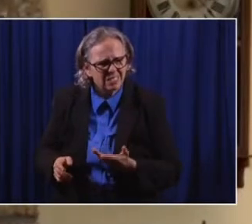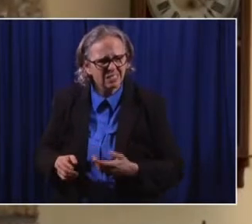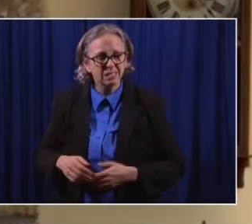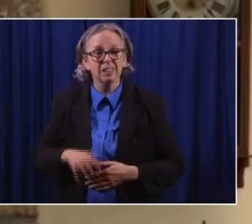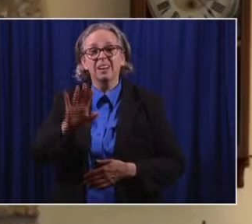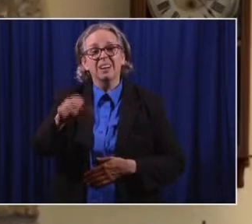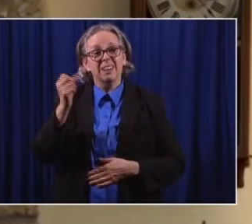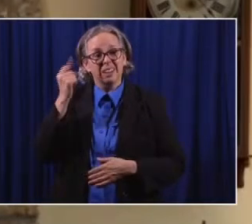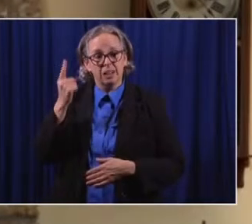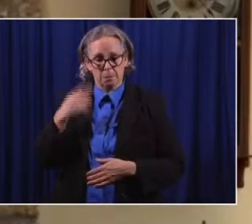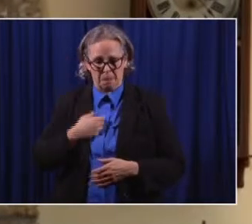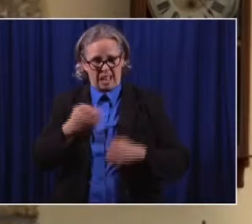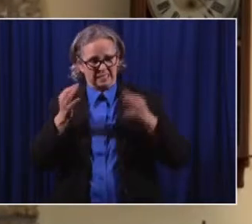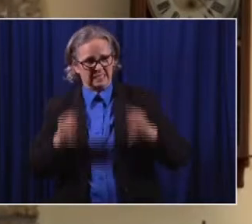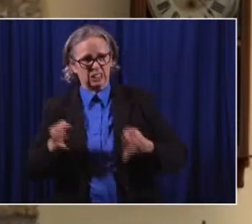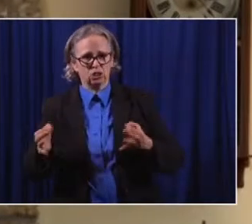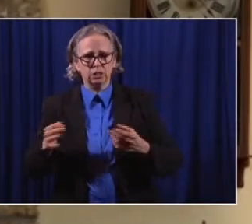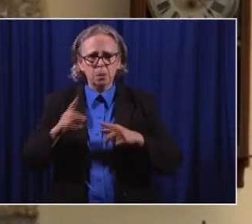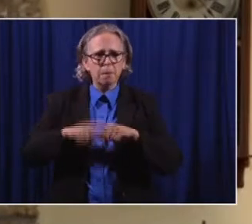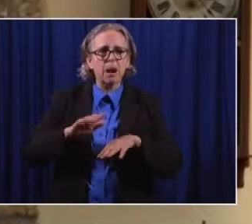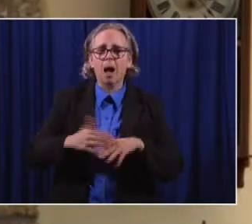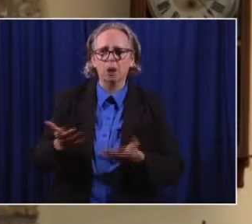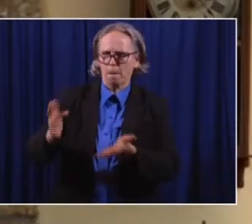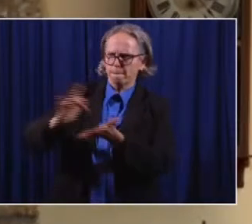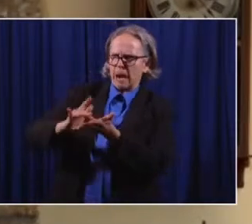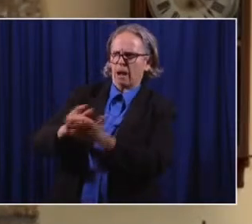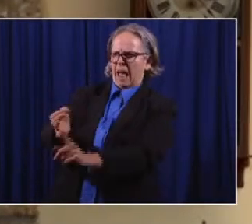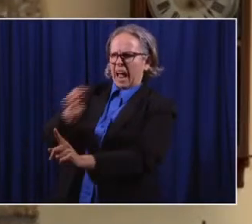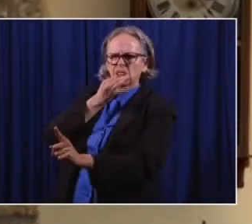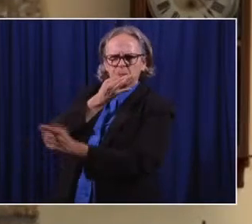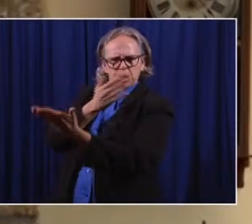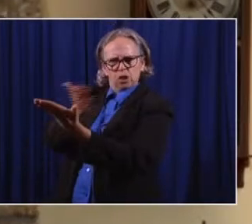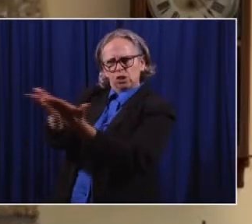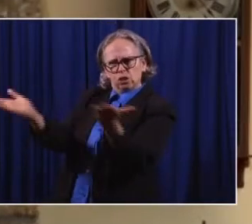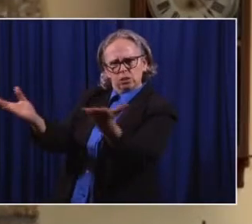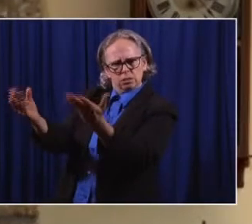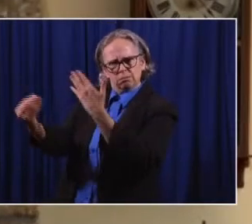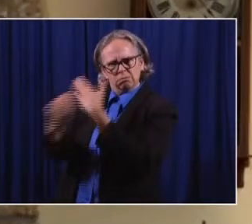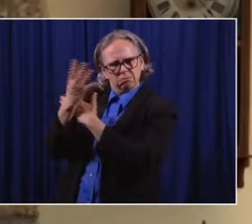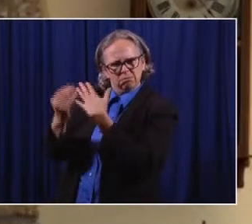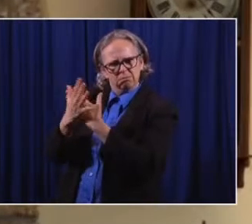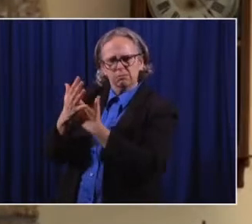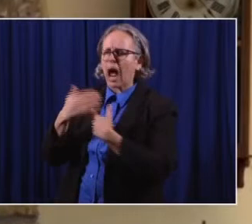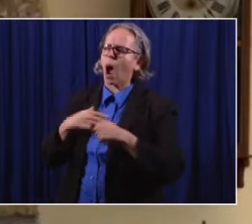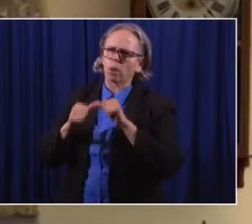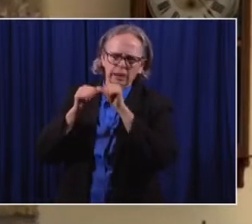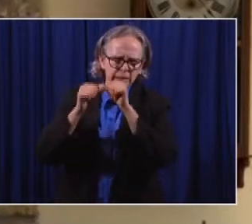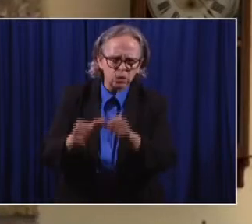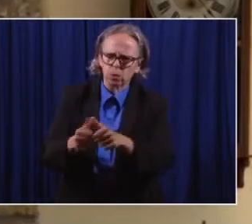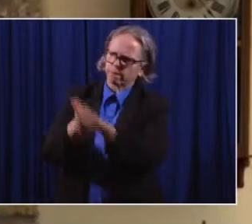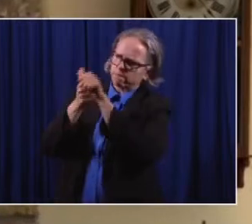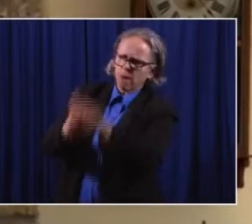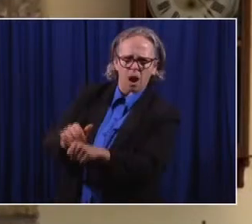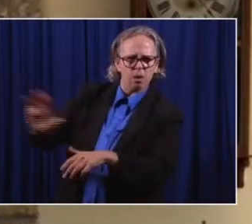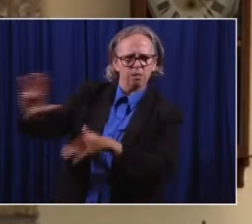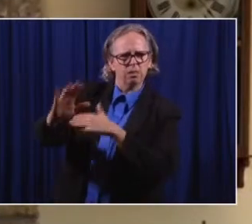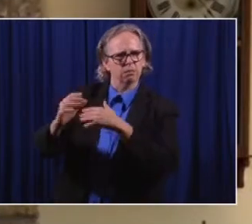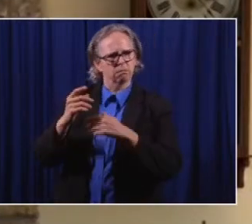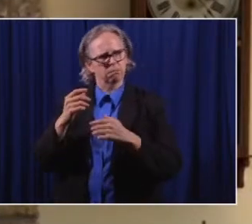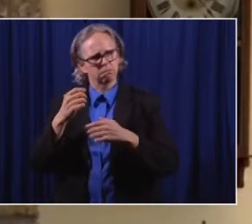get. I'm going to continue to make the decisions that are appropriate. I'm going to continue to work with the state